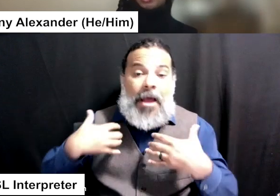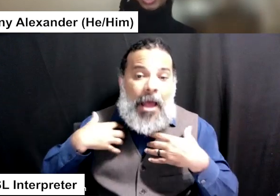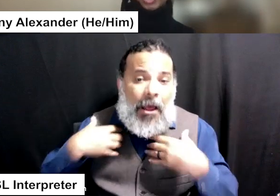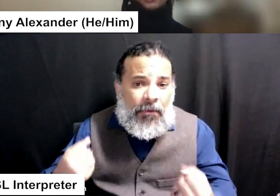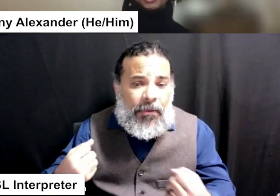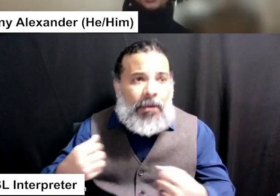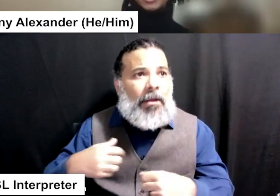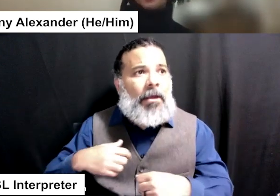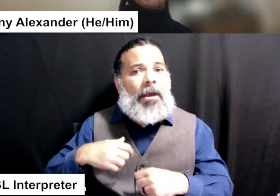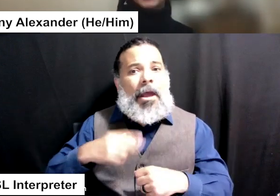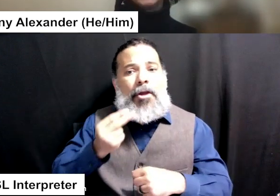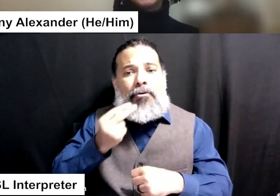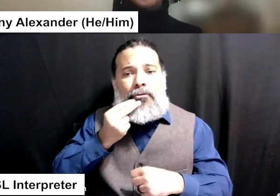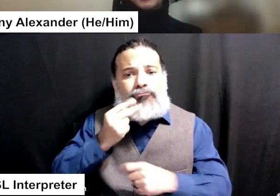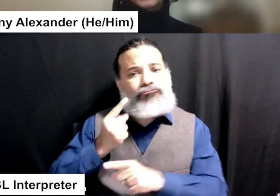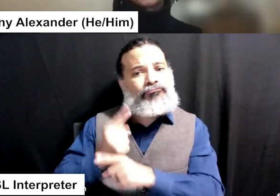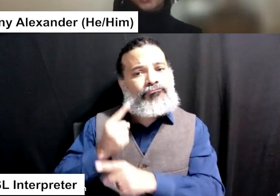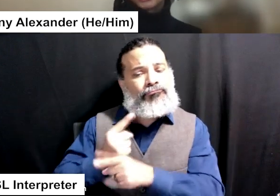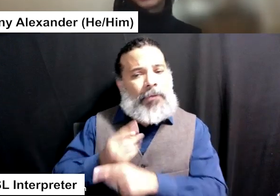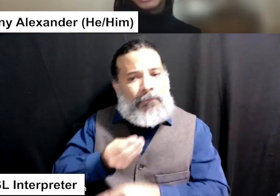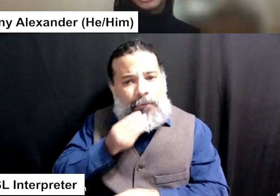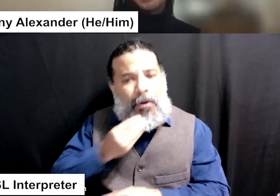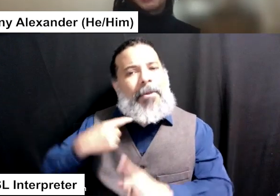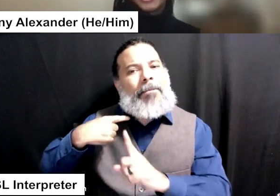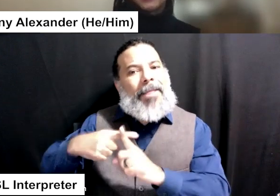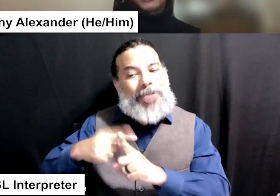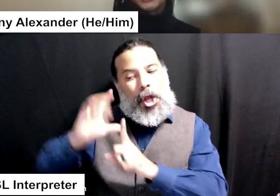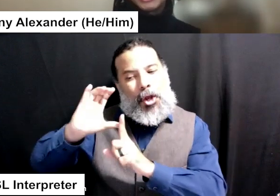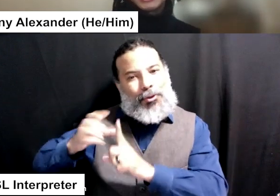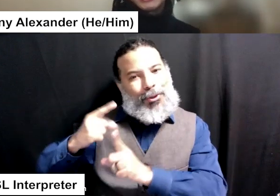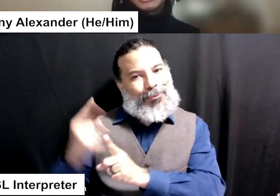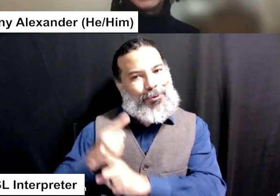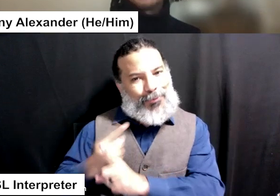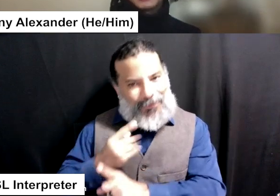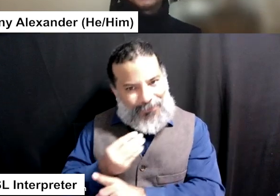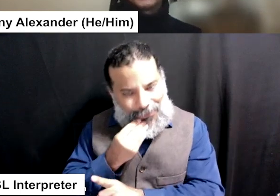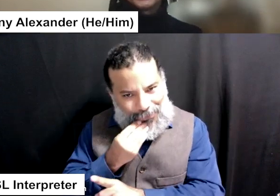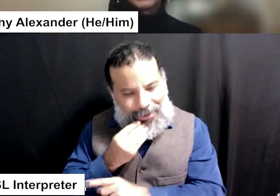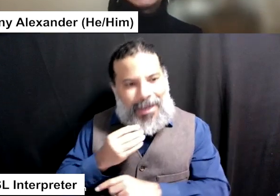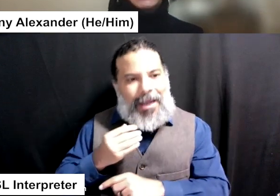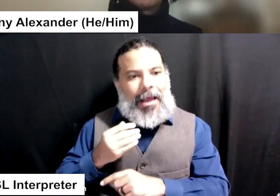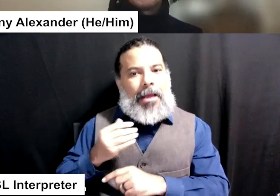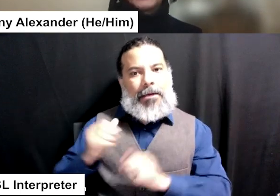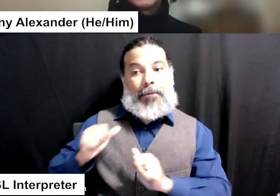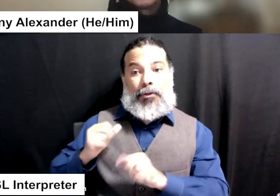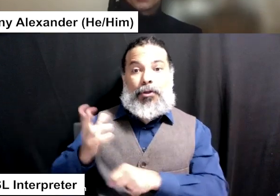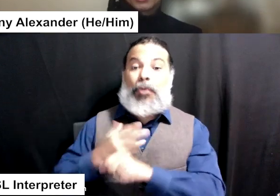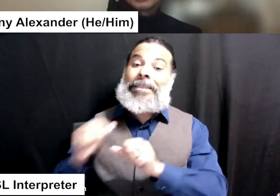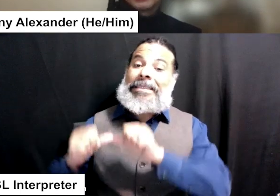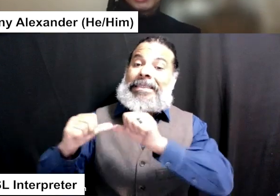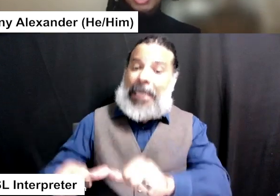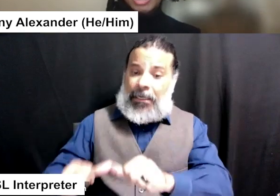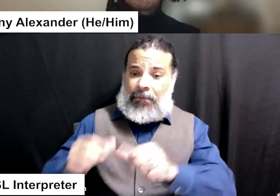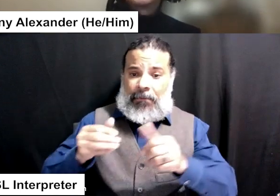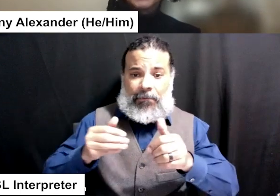and nutritious food as well, but also culturally appropriate foods, and to be able to use sustainable methods